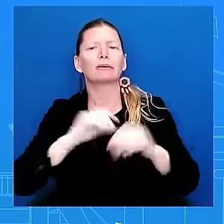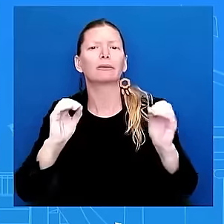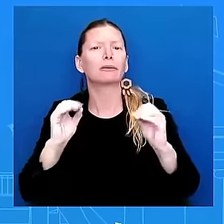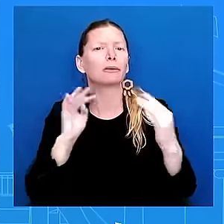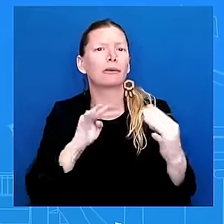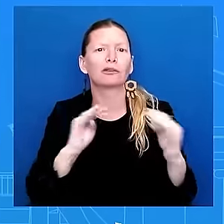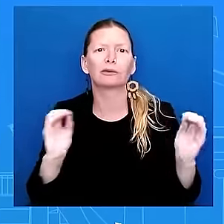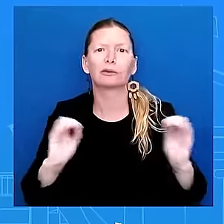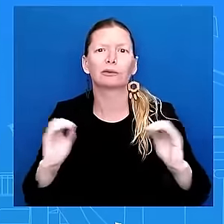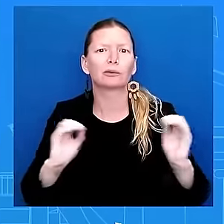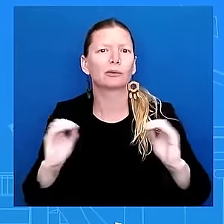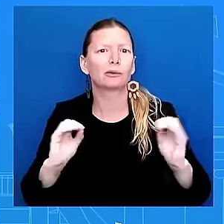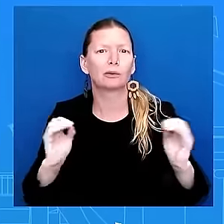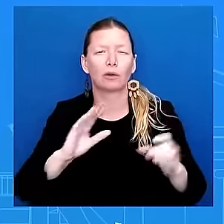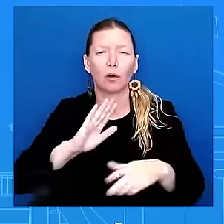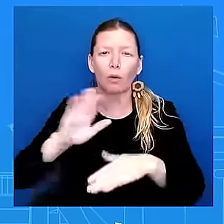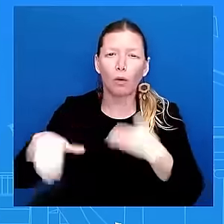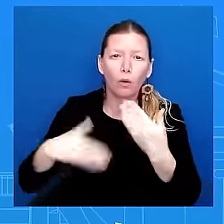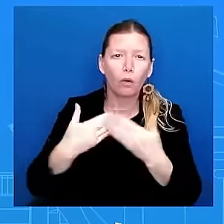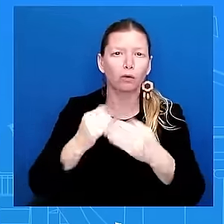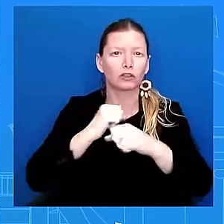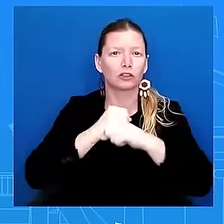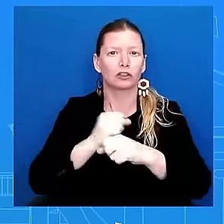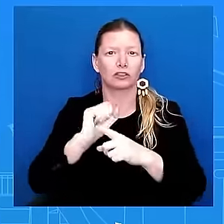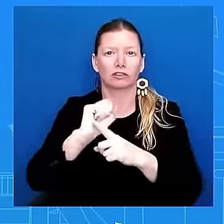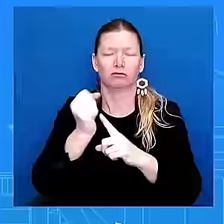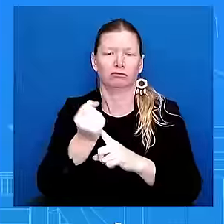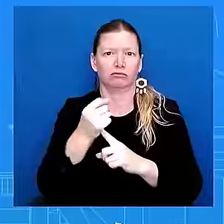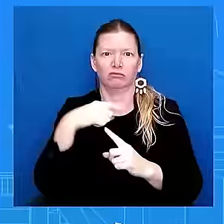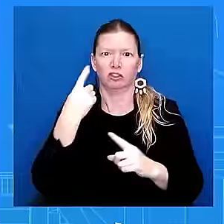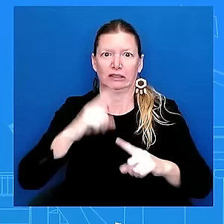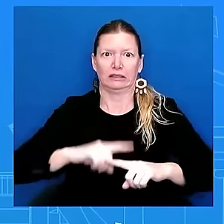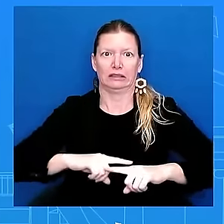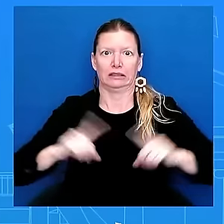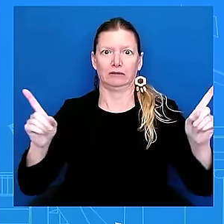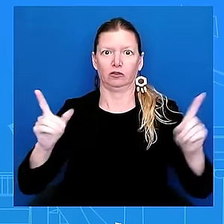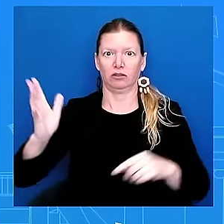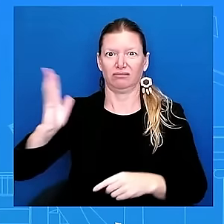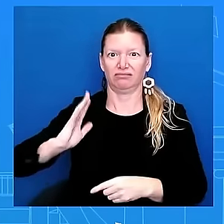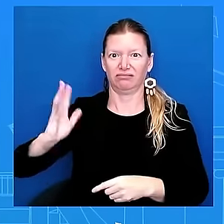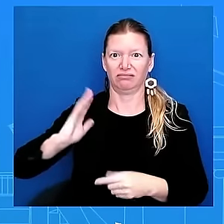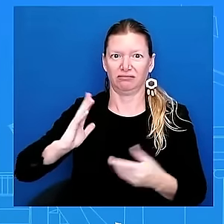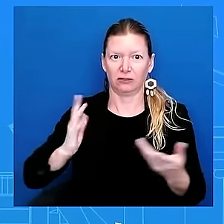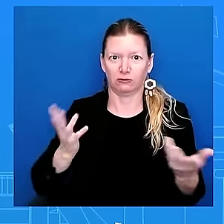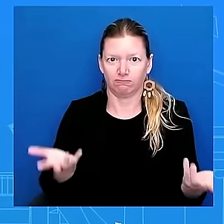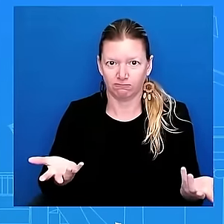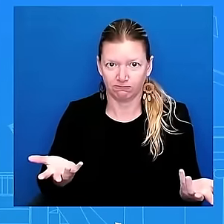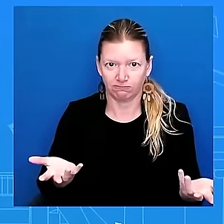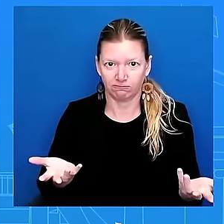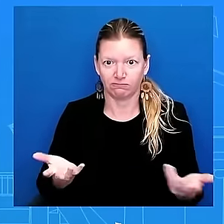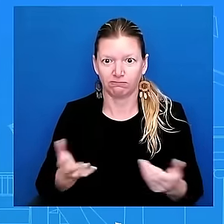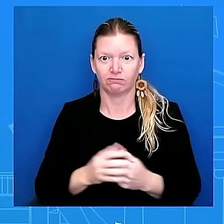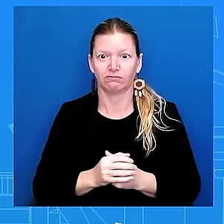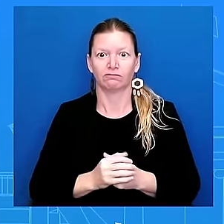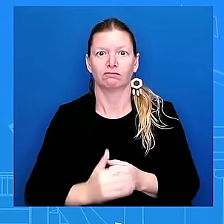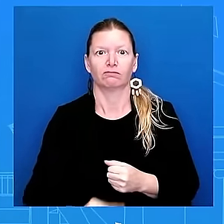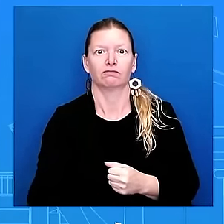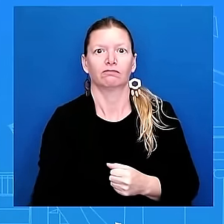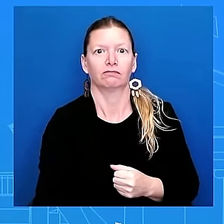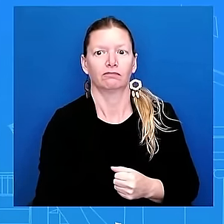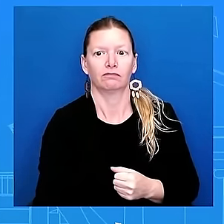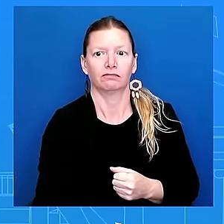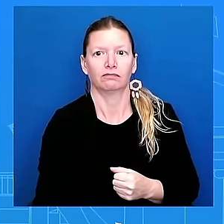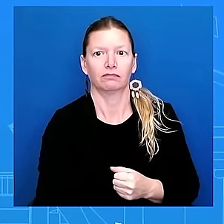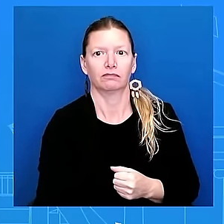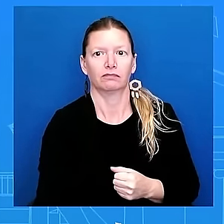than it did when that was set. Well, I beg to differ. There was fighting in Afghanistan, and Mr.